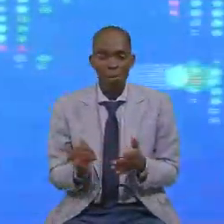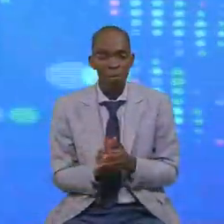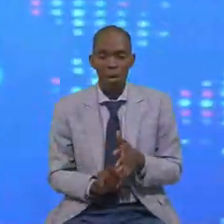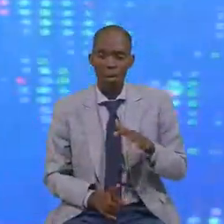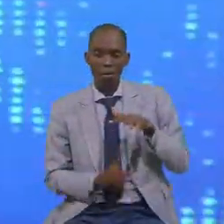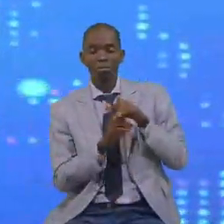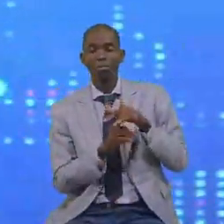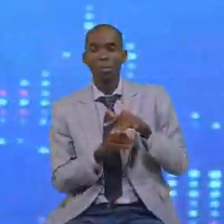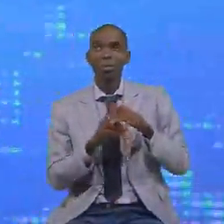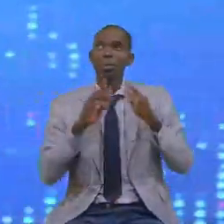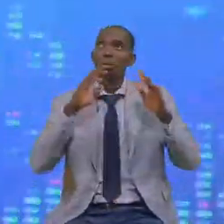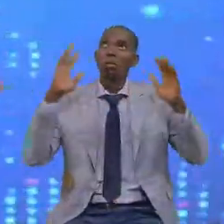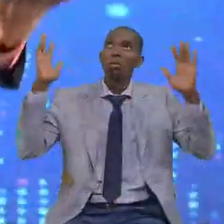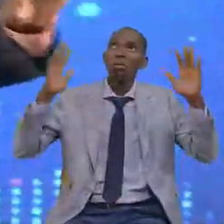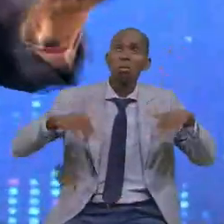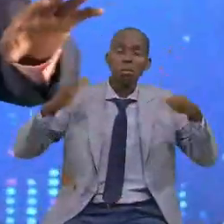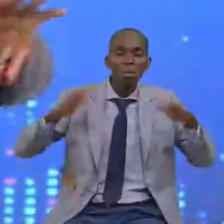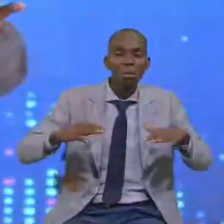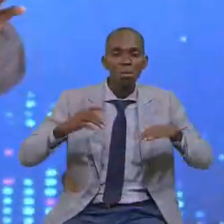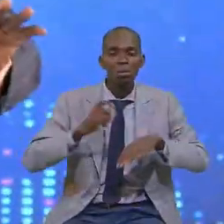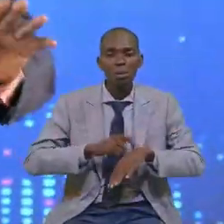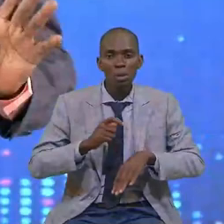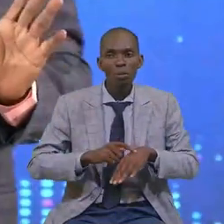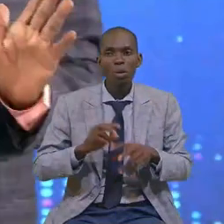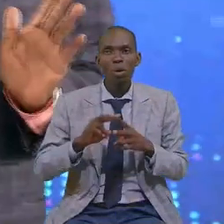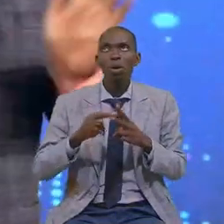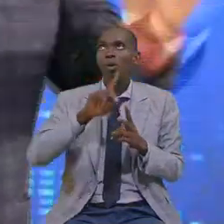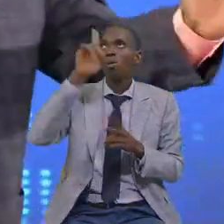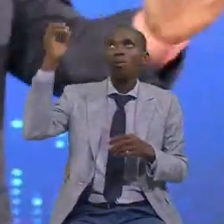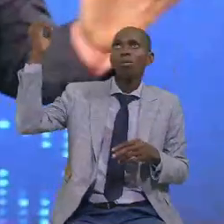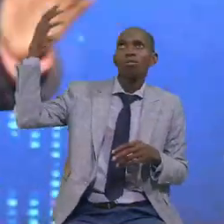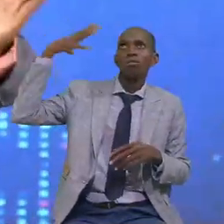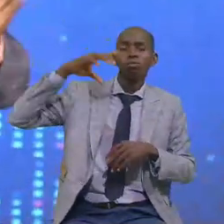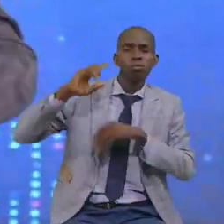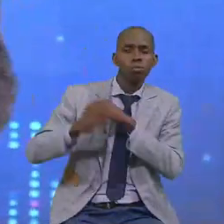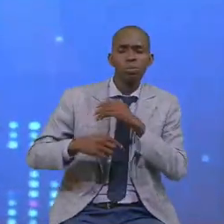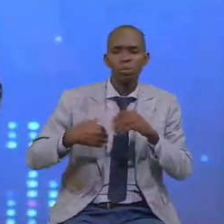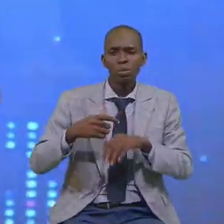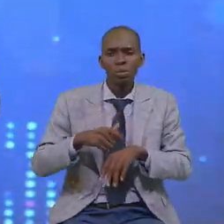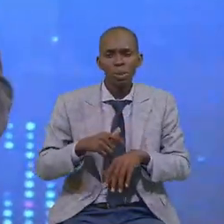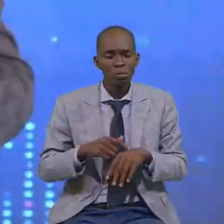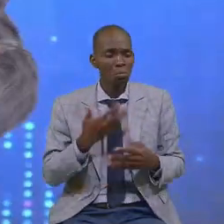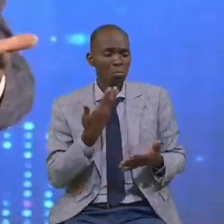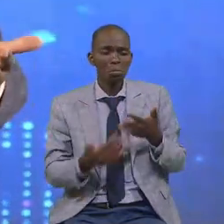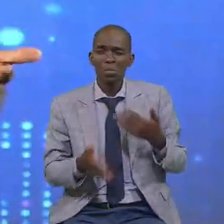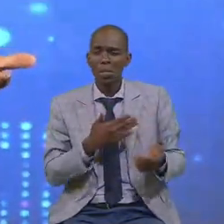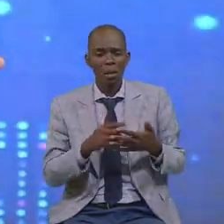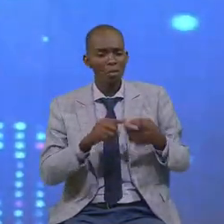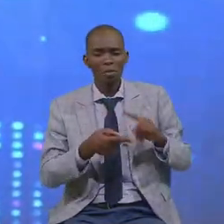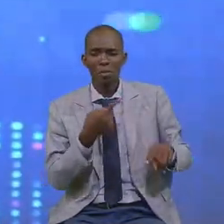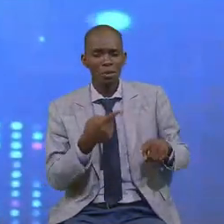rain or sunshine, whatever comes, friends or foes, whatever